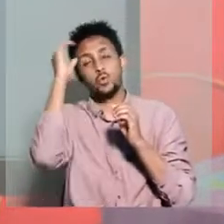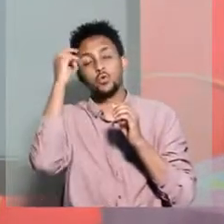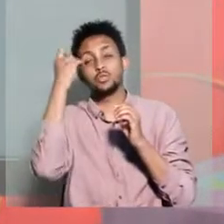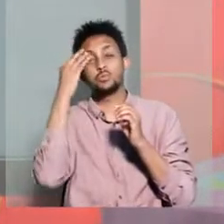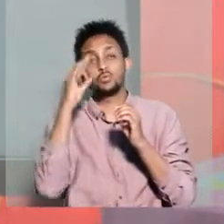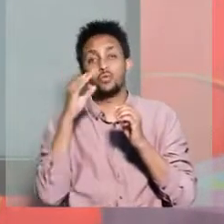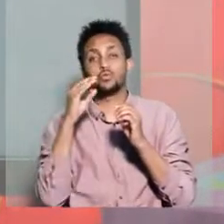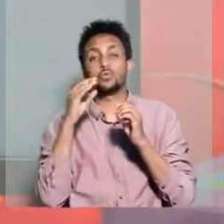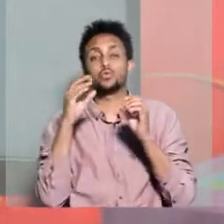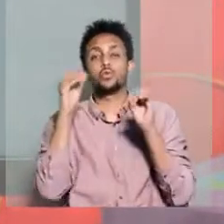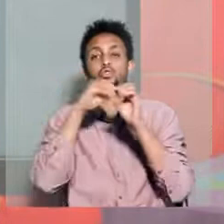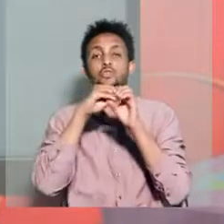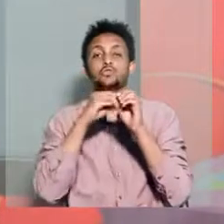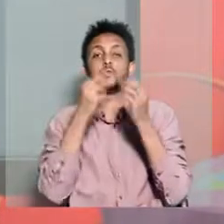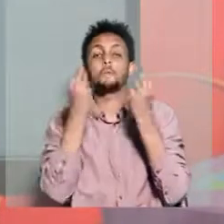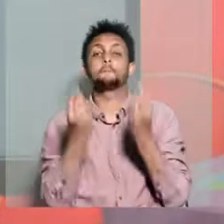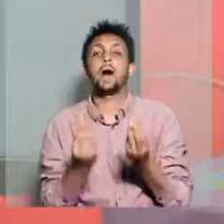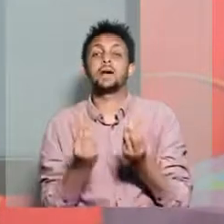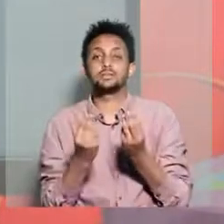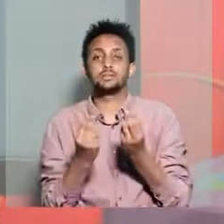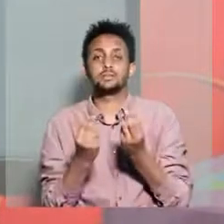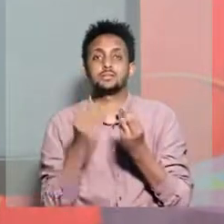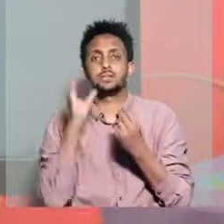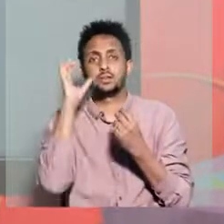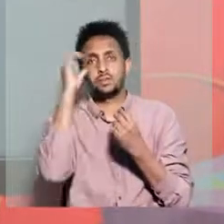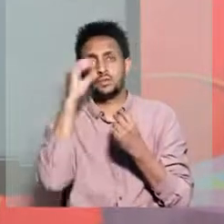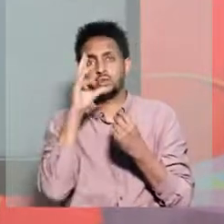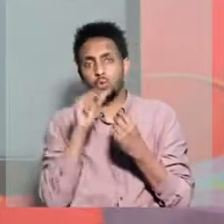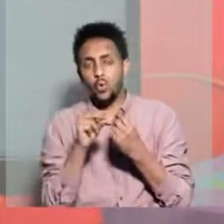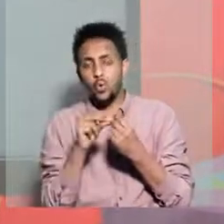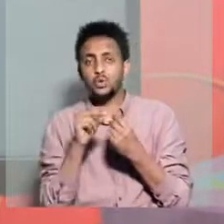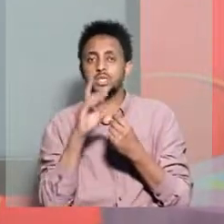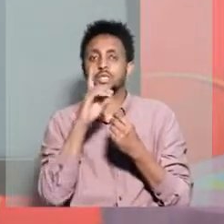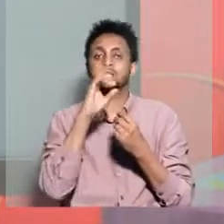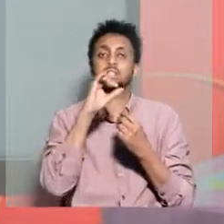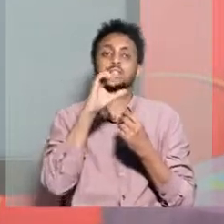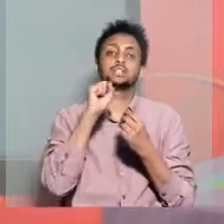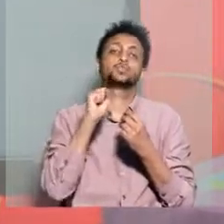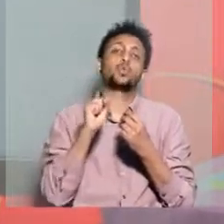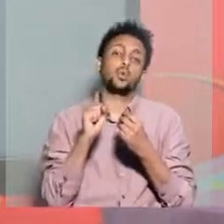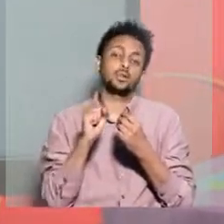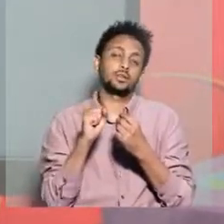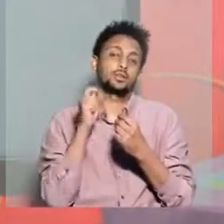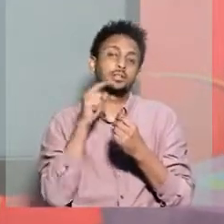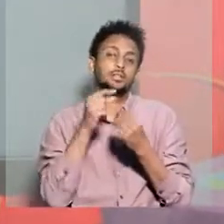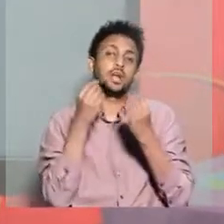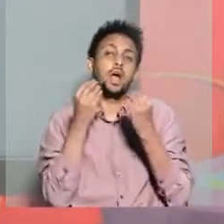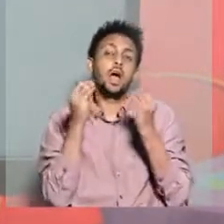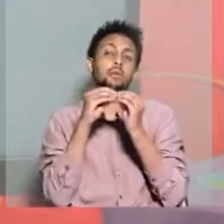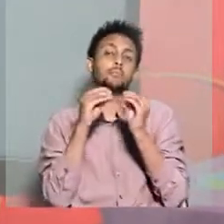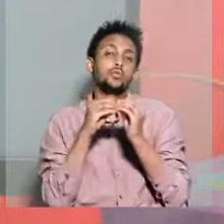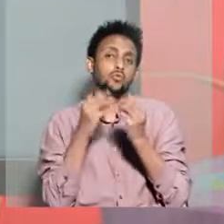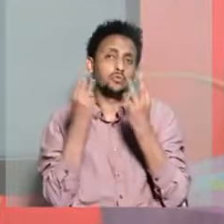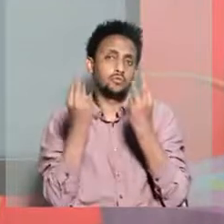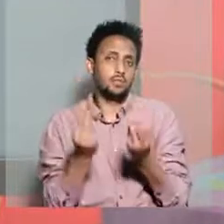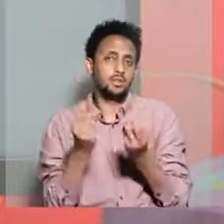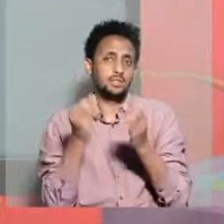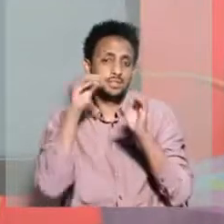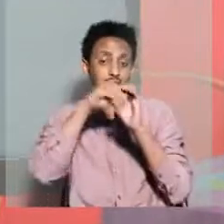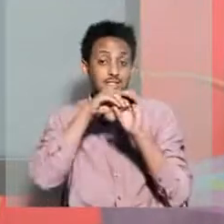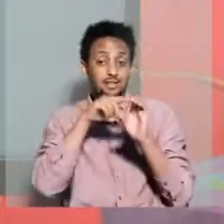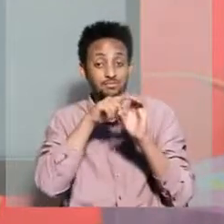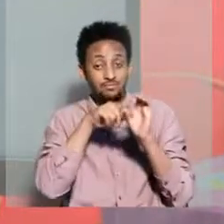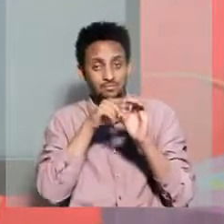conservation of mass. Mass is neither created nor destroyed. So that the amount of the mass that you insert